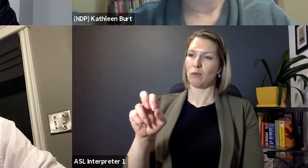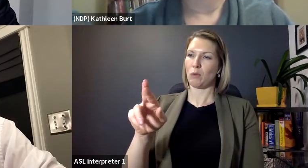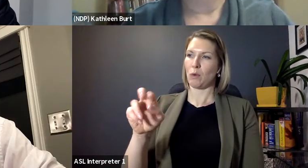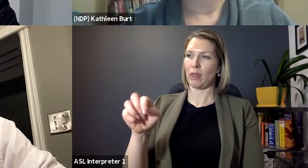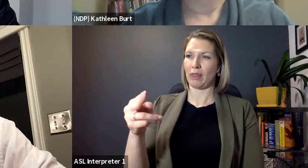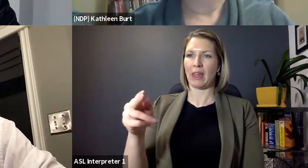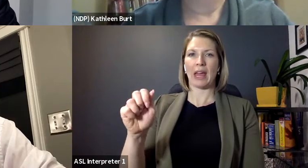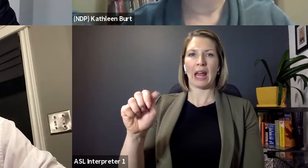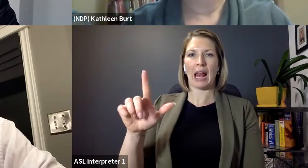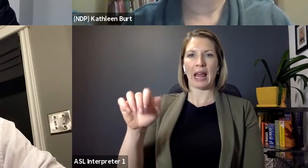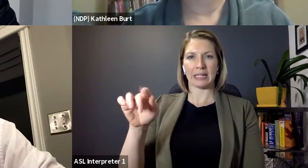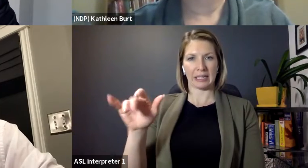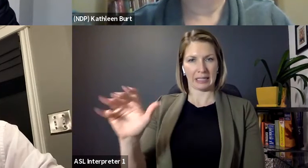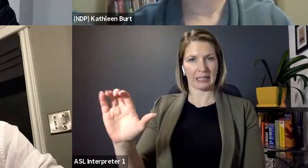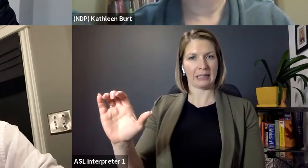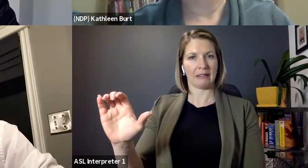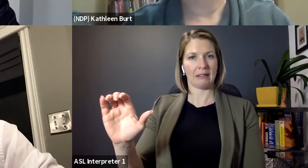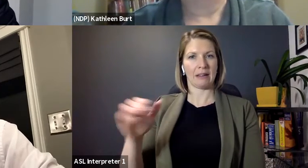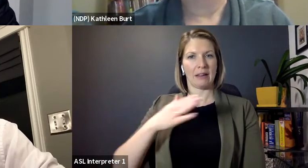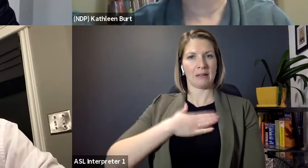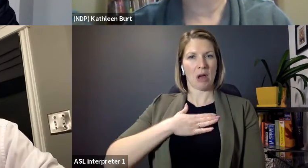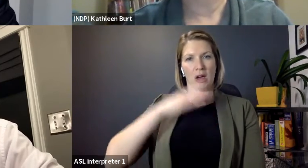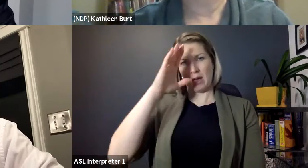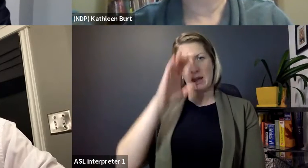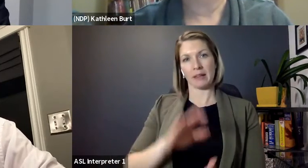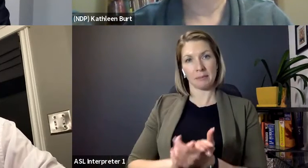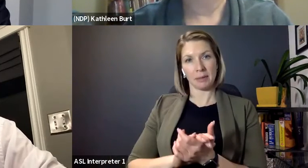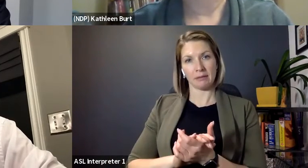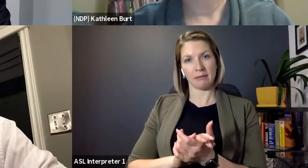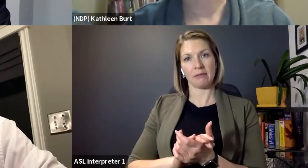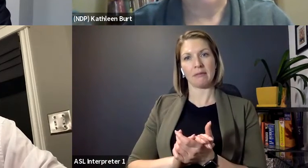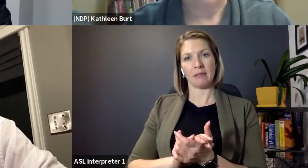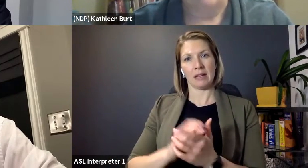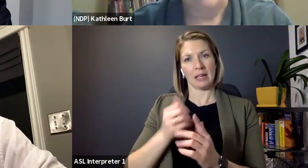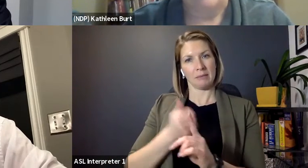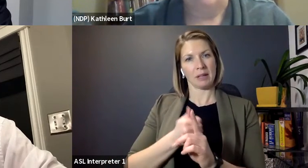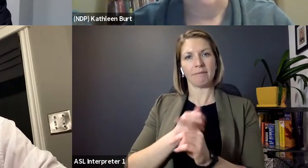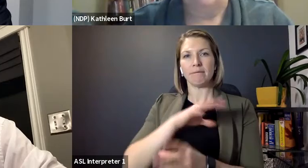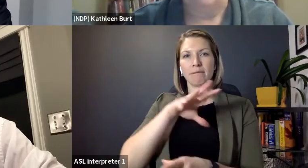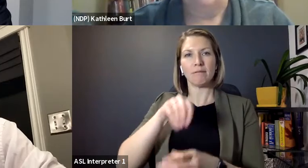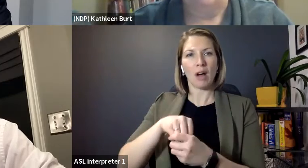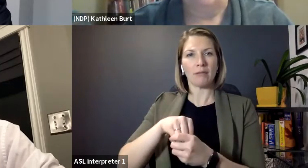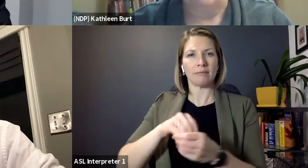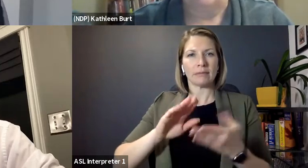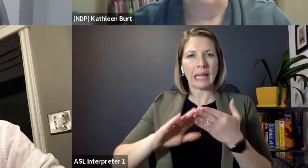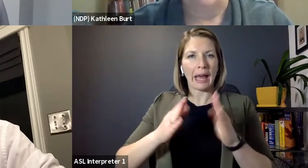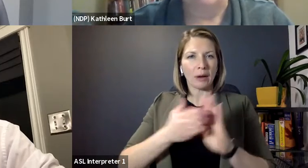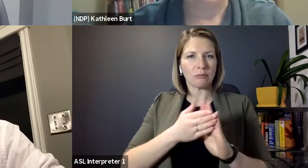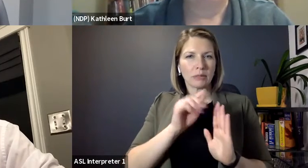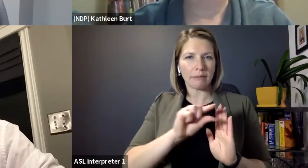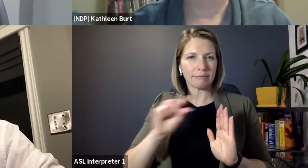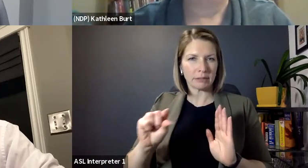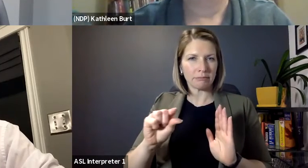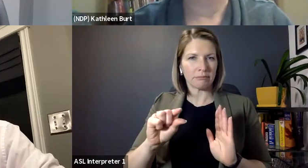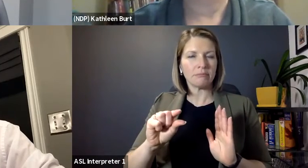I have a husband who was quite heavily involved in municipal government, both in Newfoundland